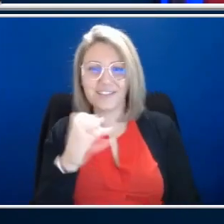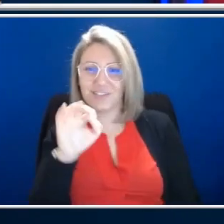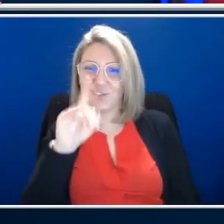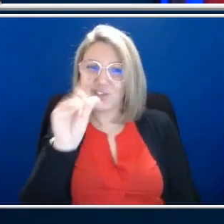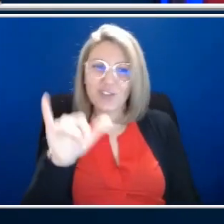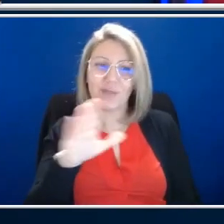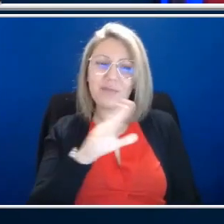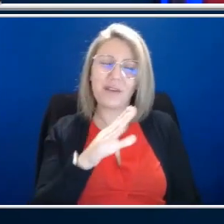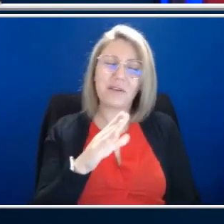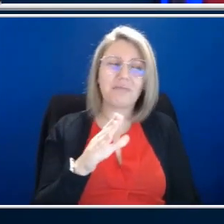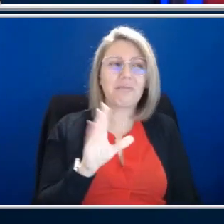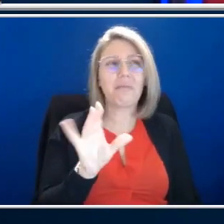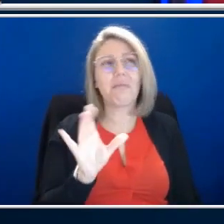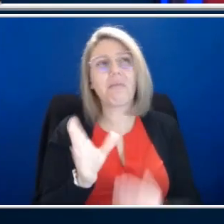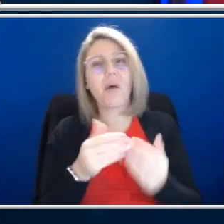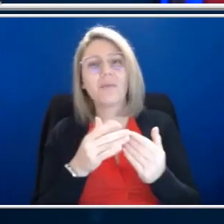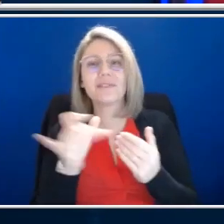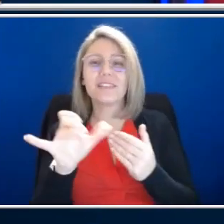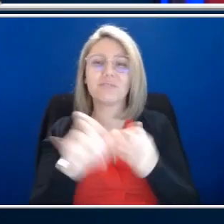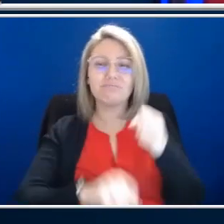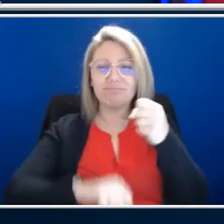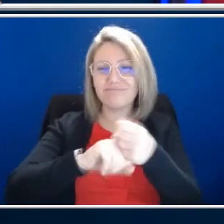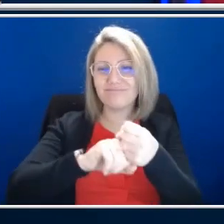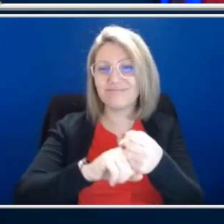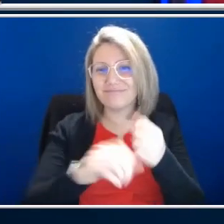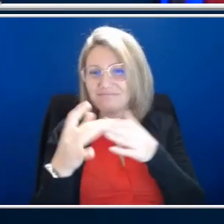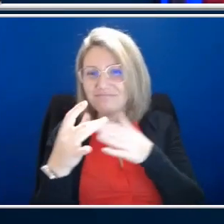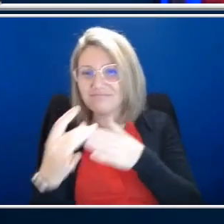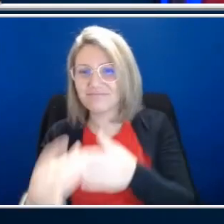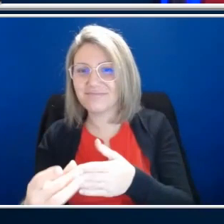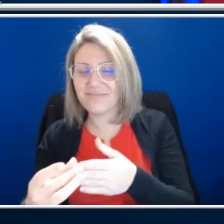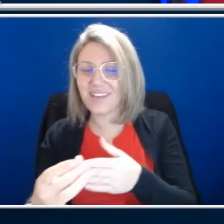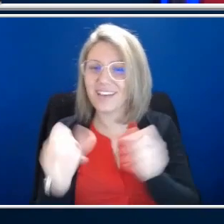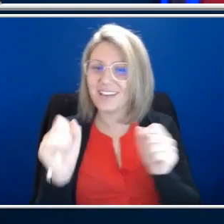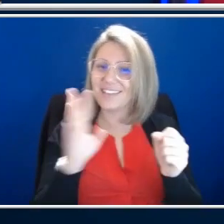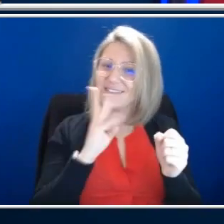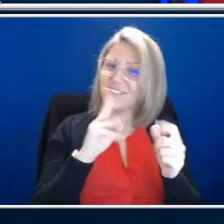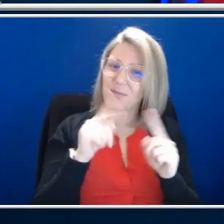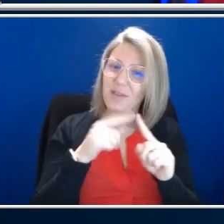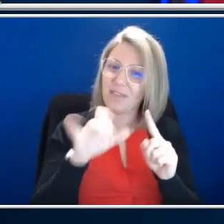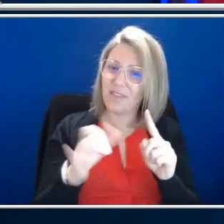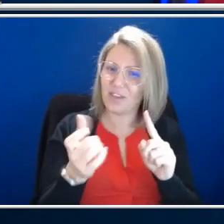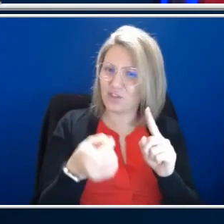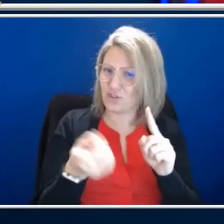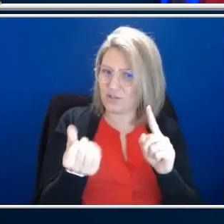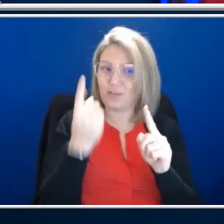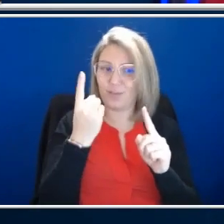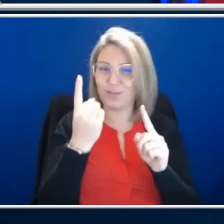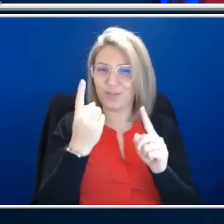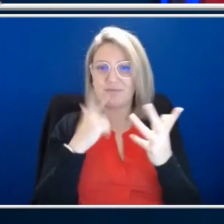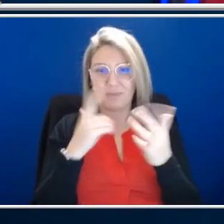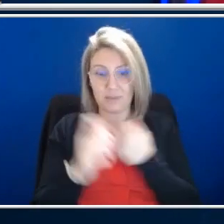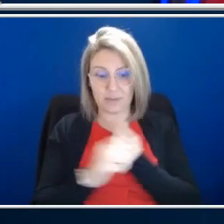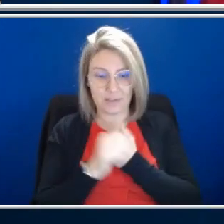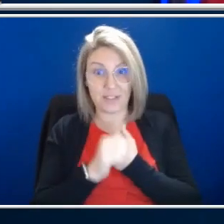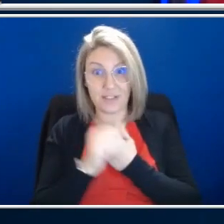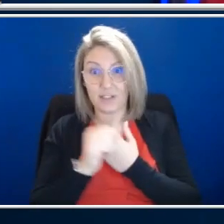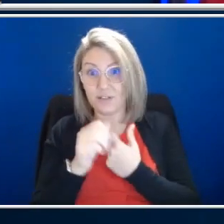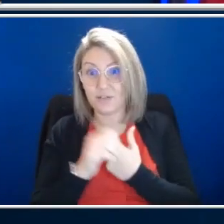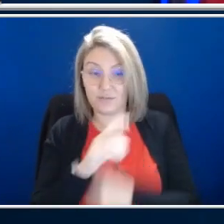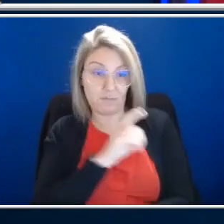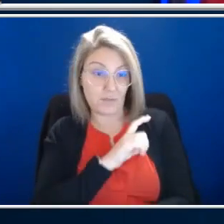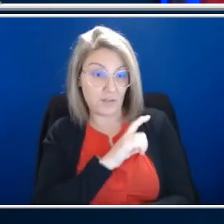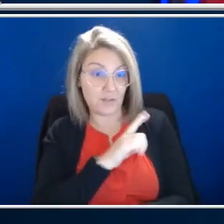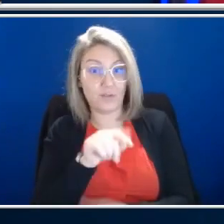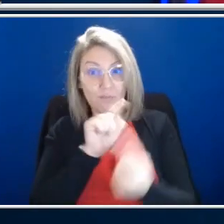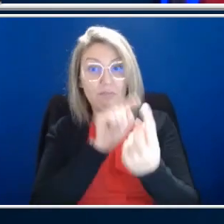like your rudder that has guided you through this. Can you talk about that? Because she understands firsthand the dangers of being a police officer, because you met as police